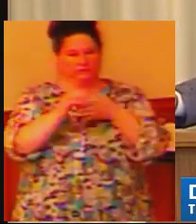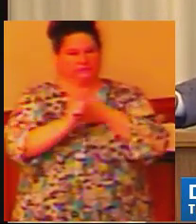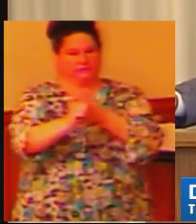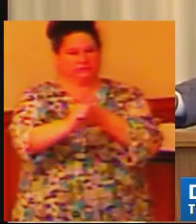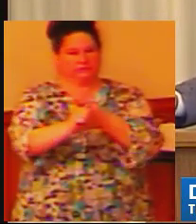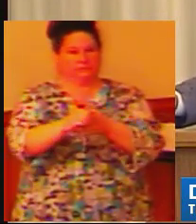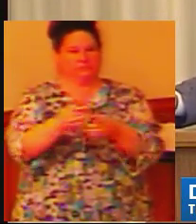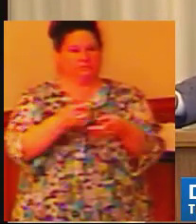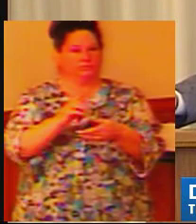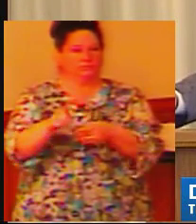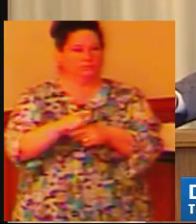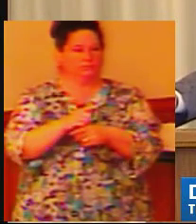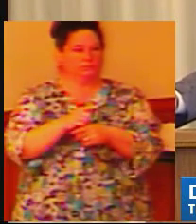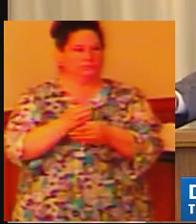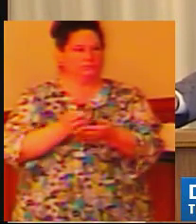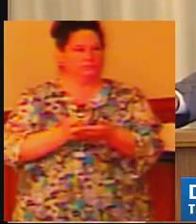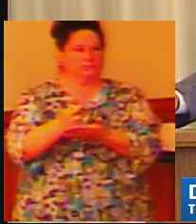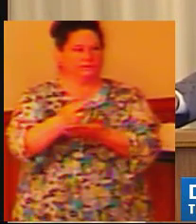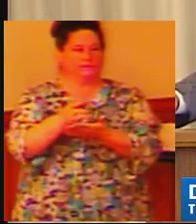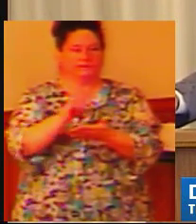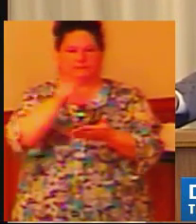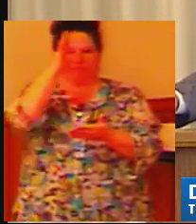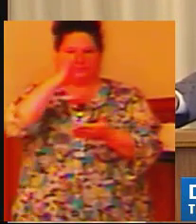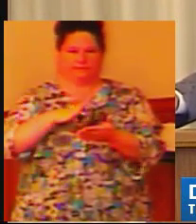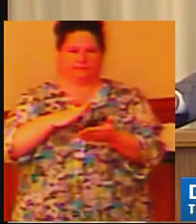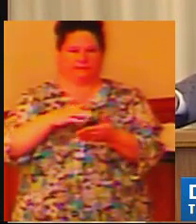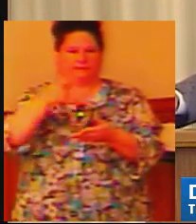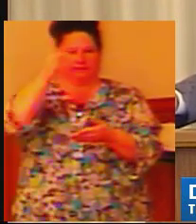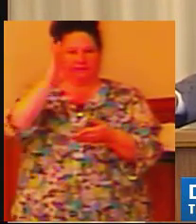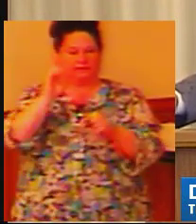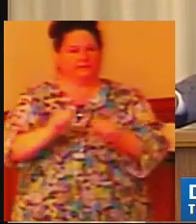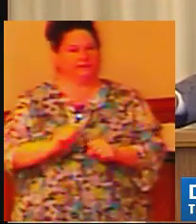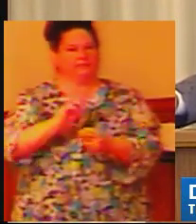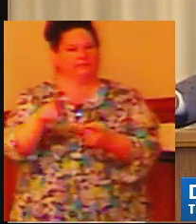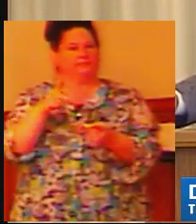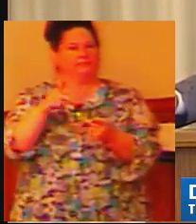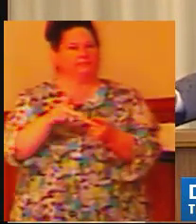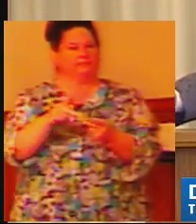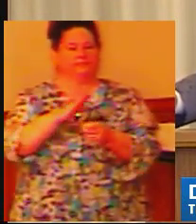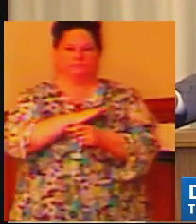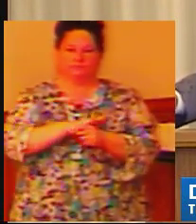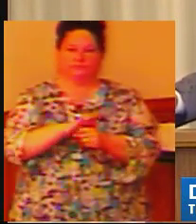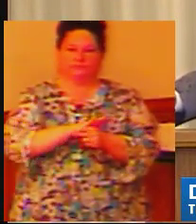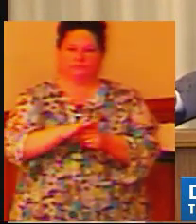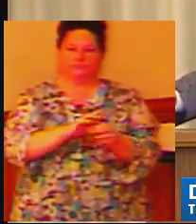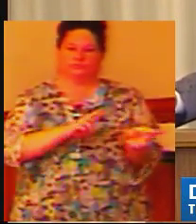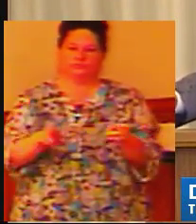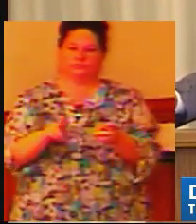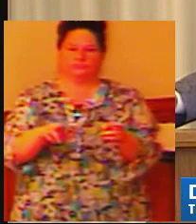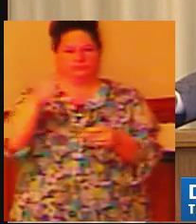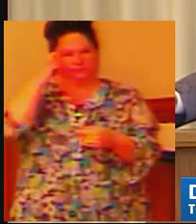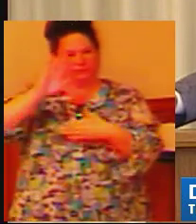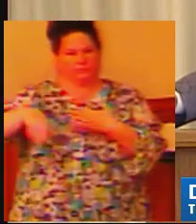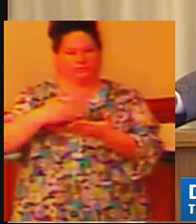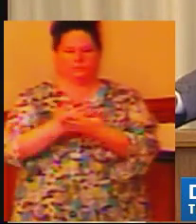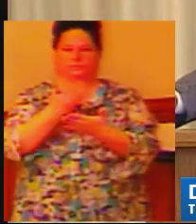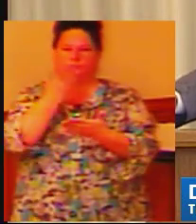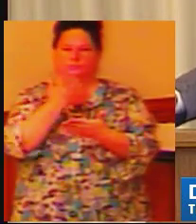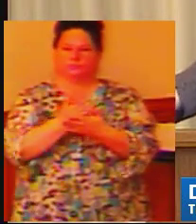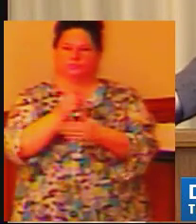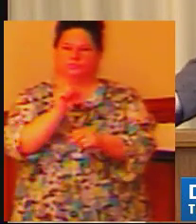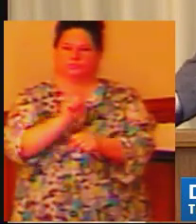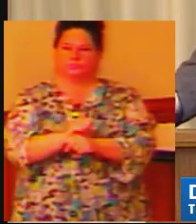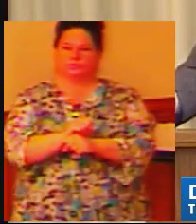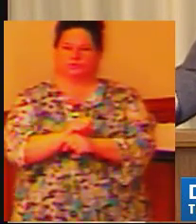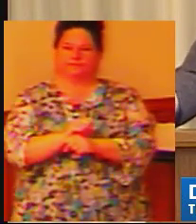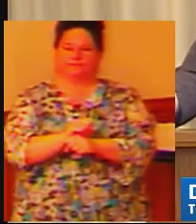righteousness, that the man of God may be perfect, thoroughly furnished unto all good works. So